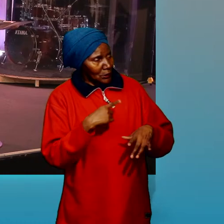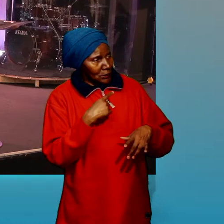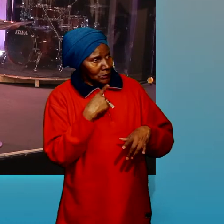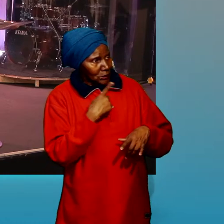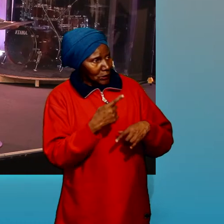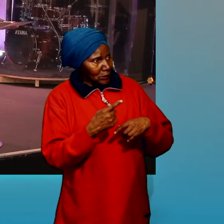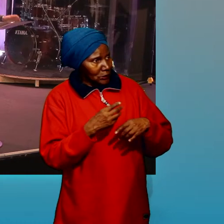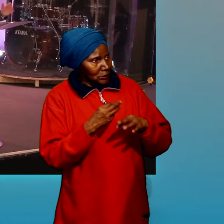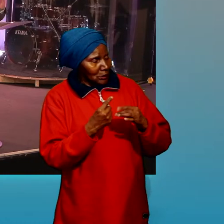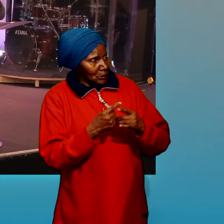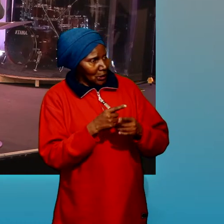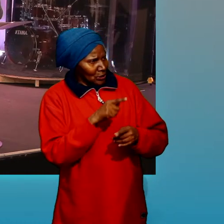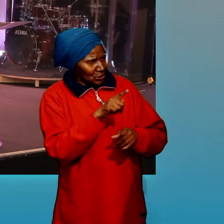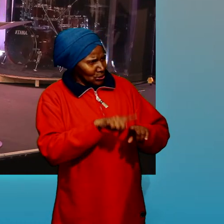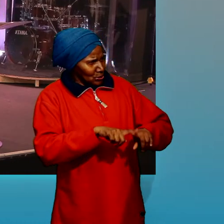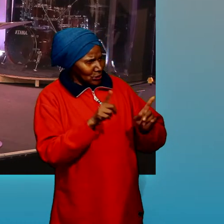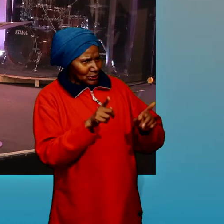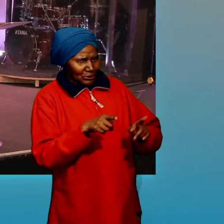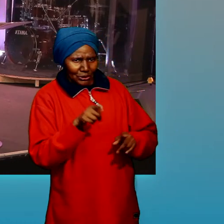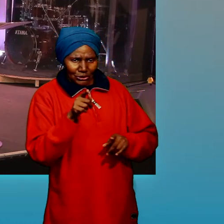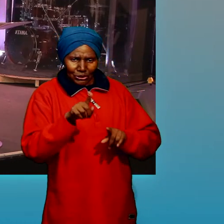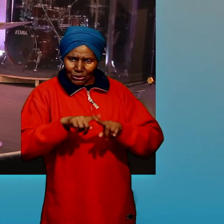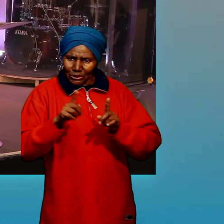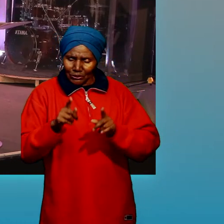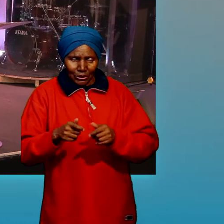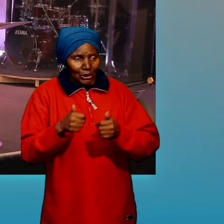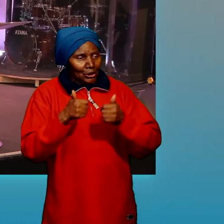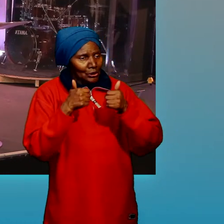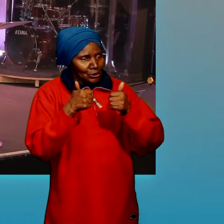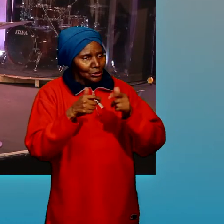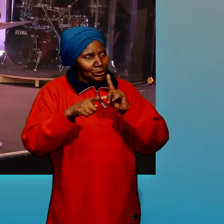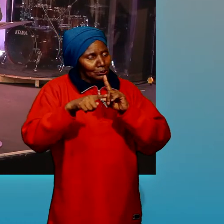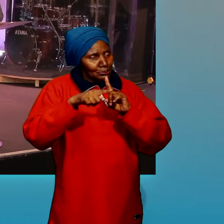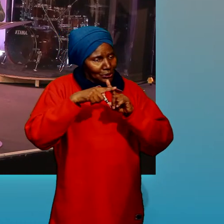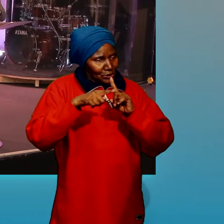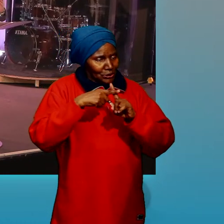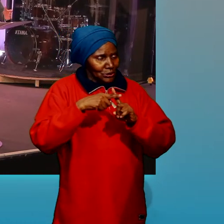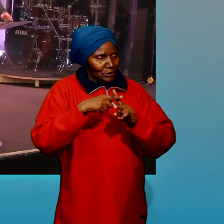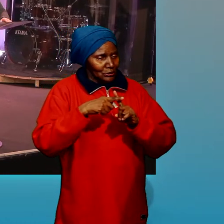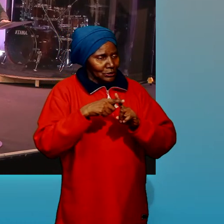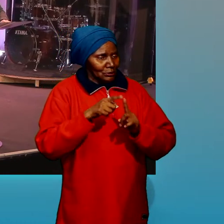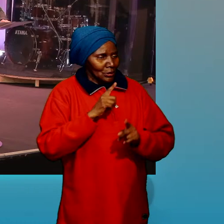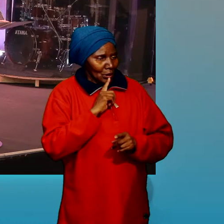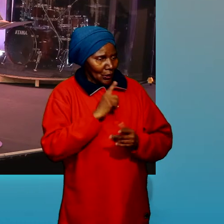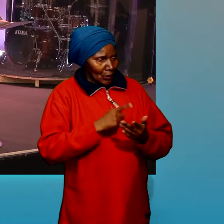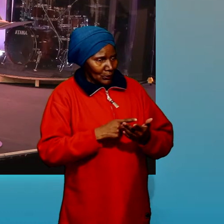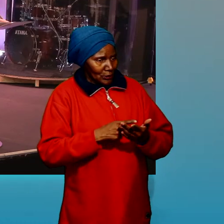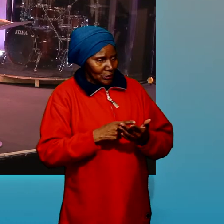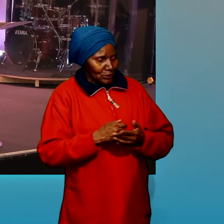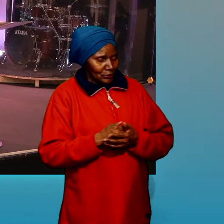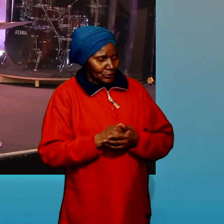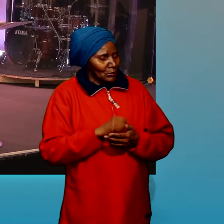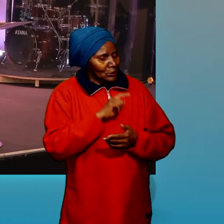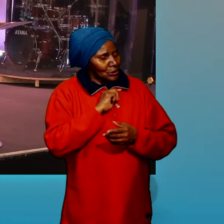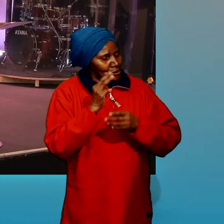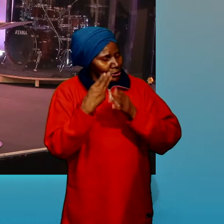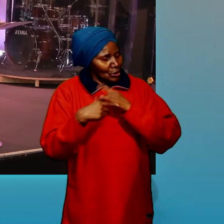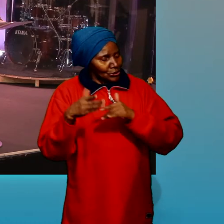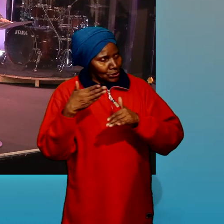you're different. And that's in a good way, not a bad way. Amen? Because God is working in your